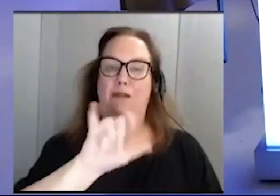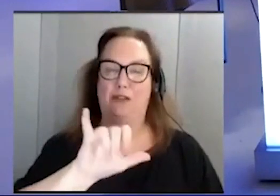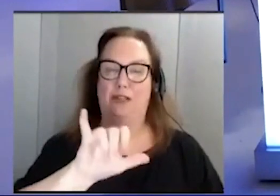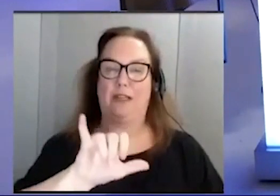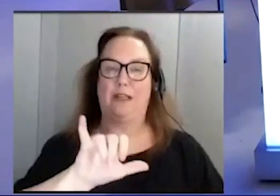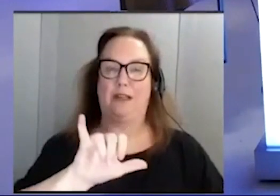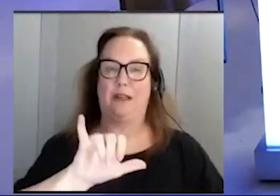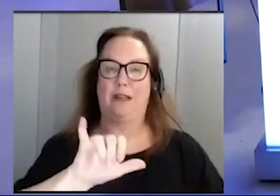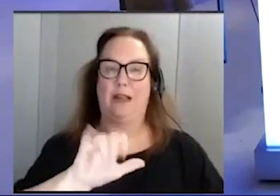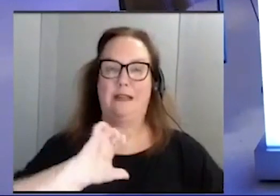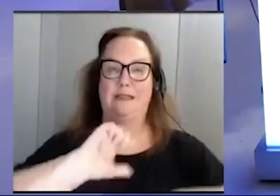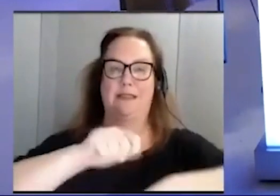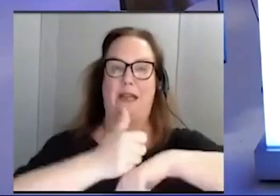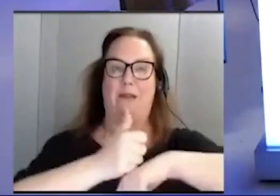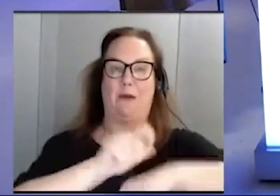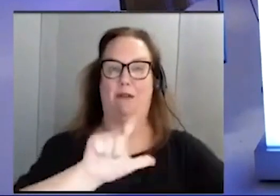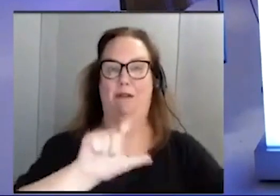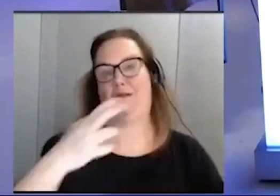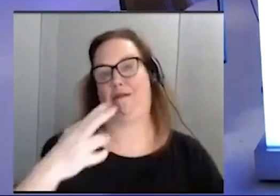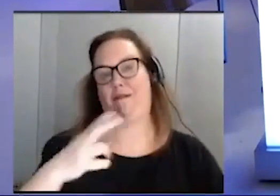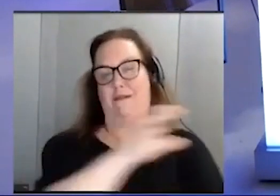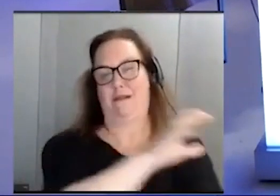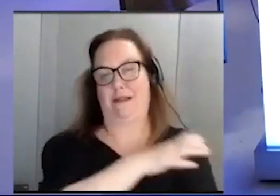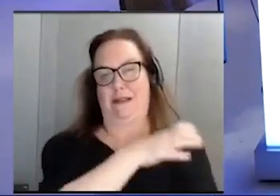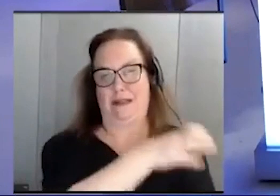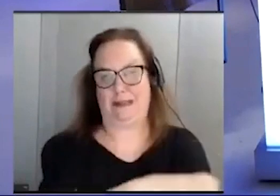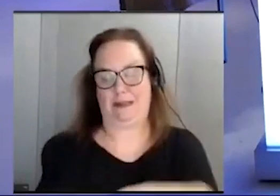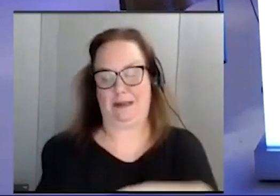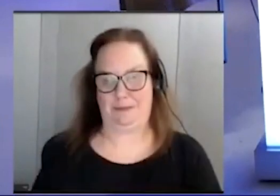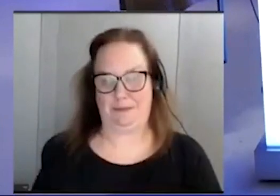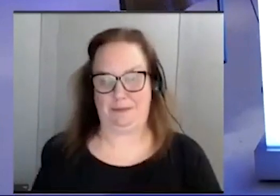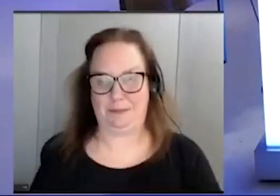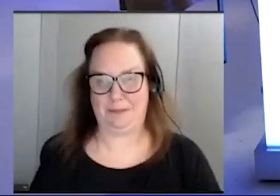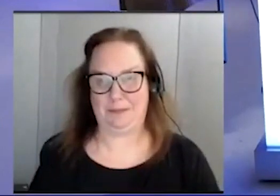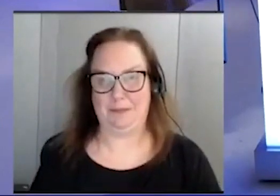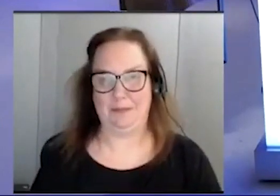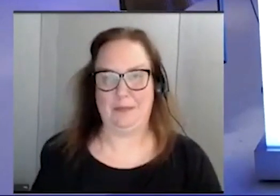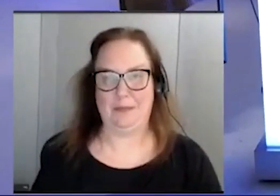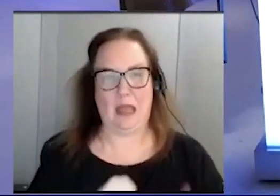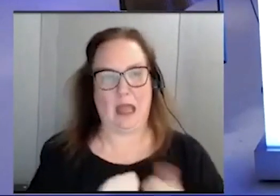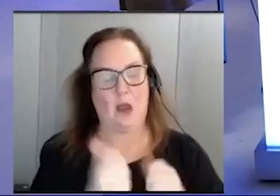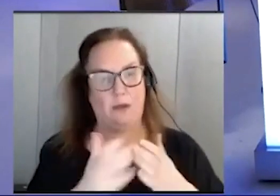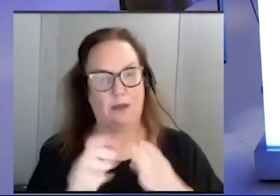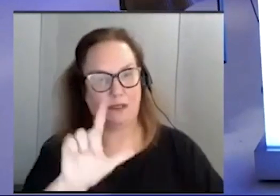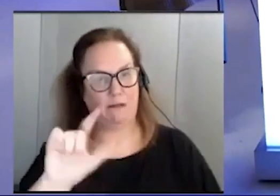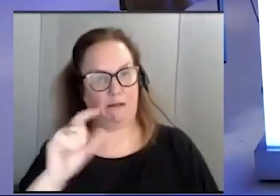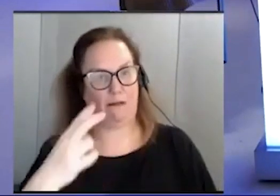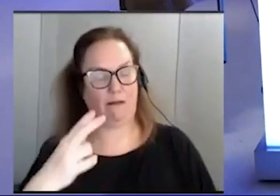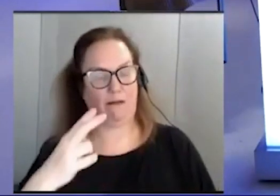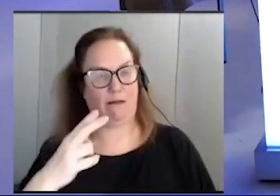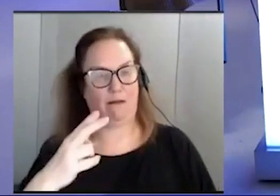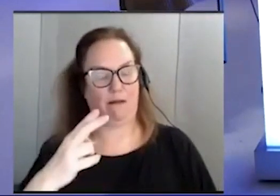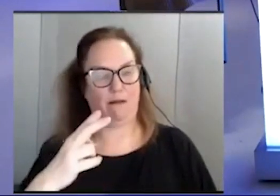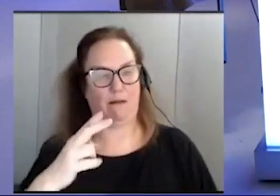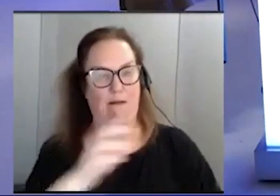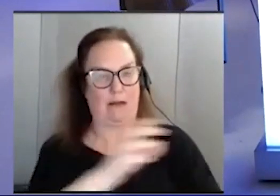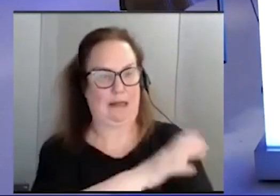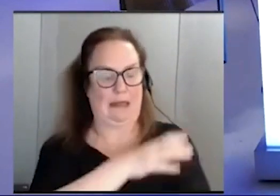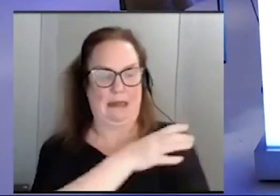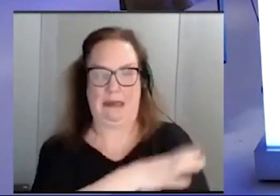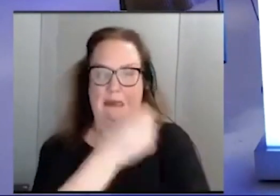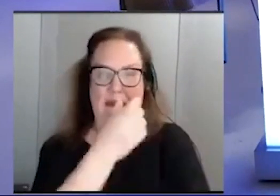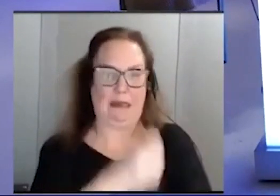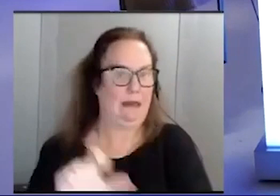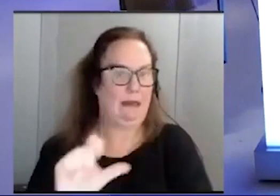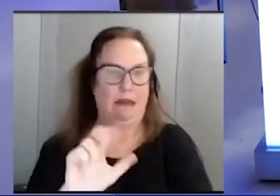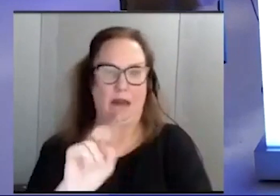clinic. How are you doing? I'm okay. How Good. are you? Yeah, very, very good. So how are things going in the long haul clinic, and are you discovering anything new? What could you update us